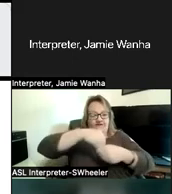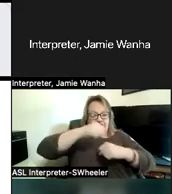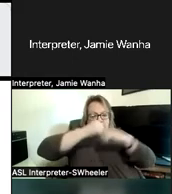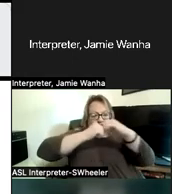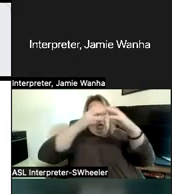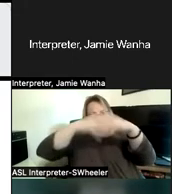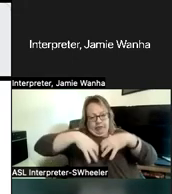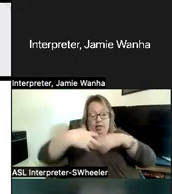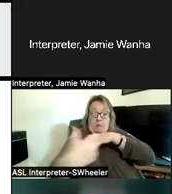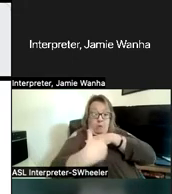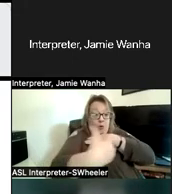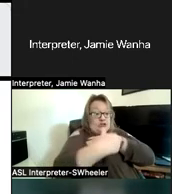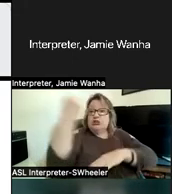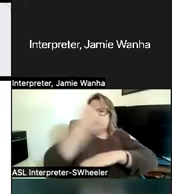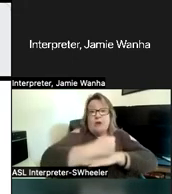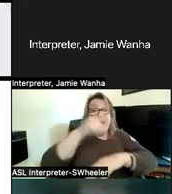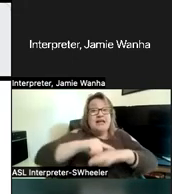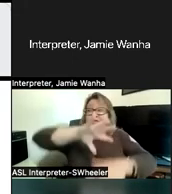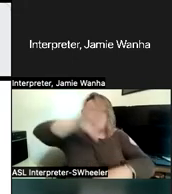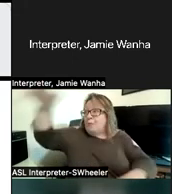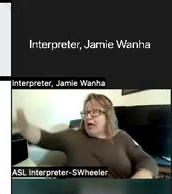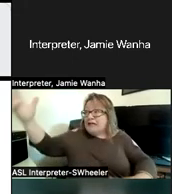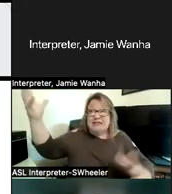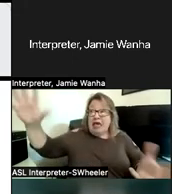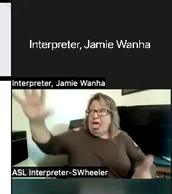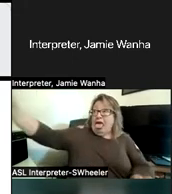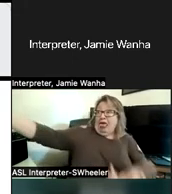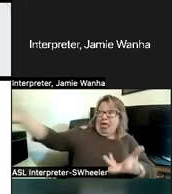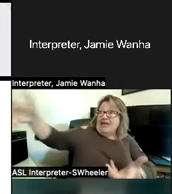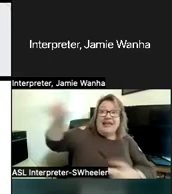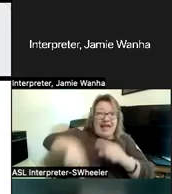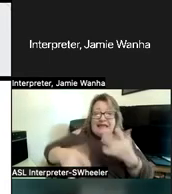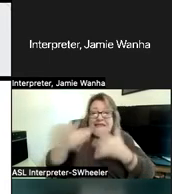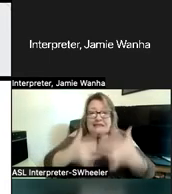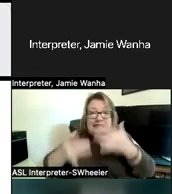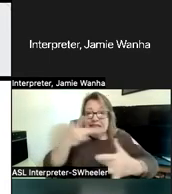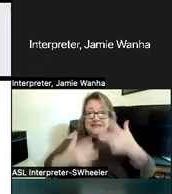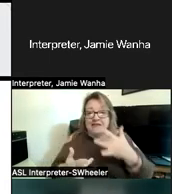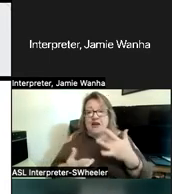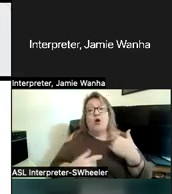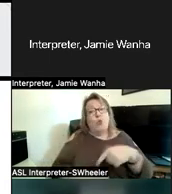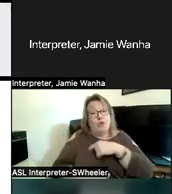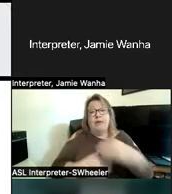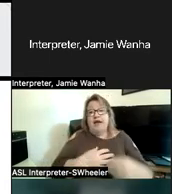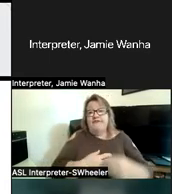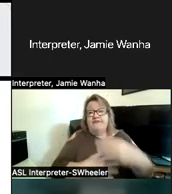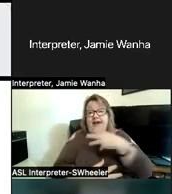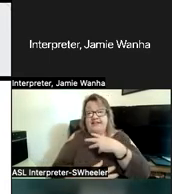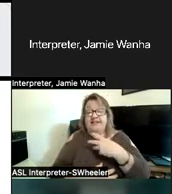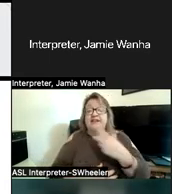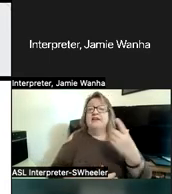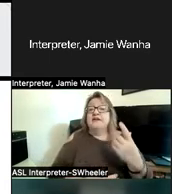ports might shut down. We can't get any more supplies. The roads are shut down. So we ourselves will be affected. Not only that,